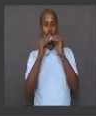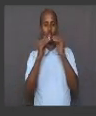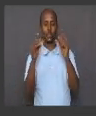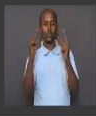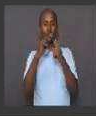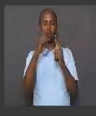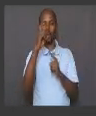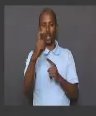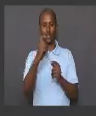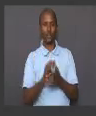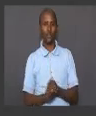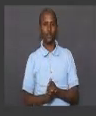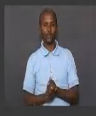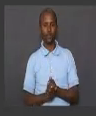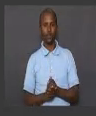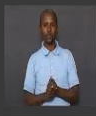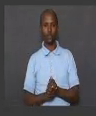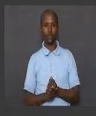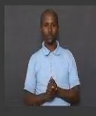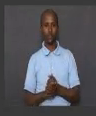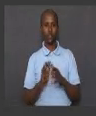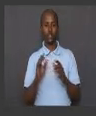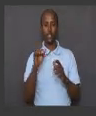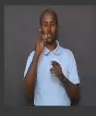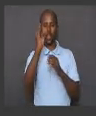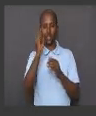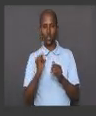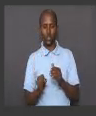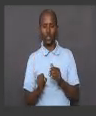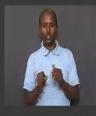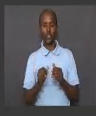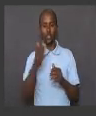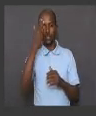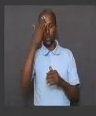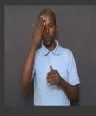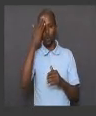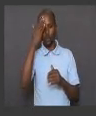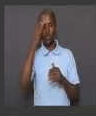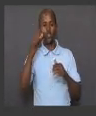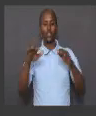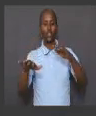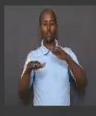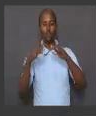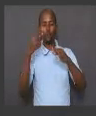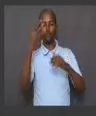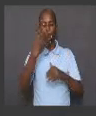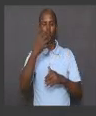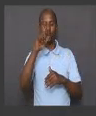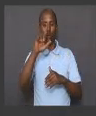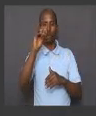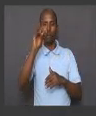to x. This integer is known as the floor of